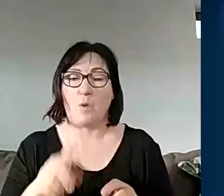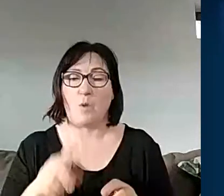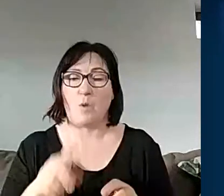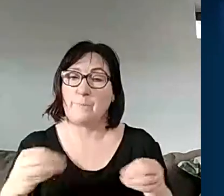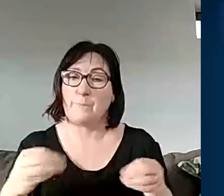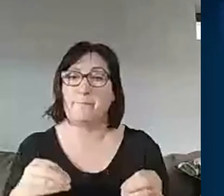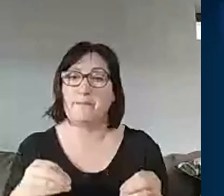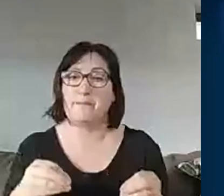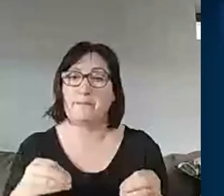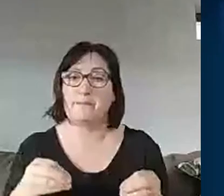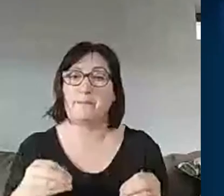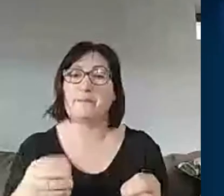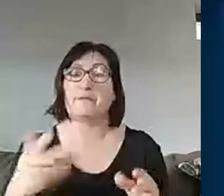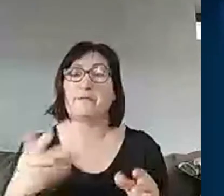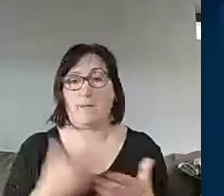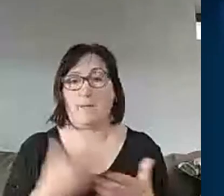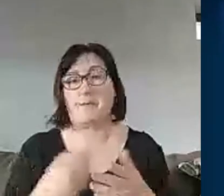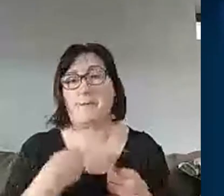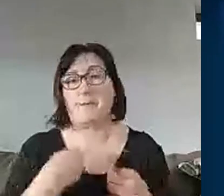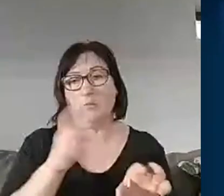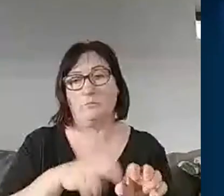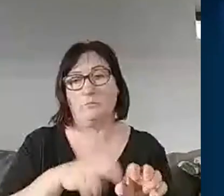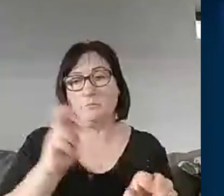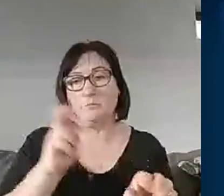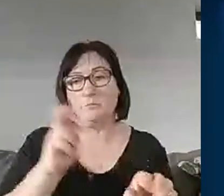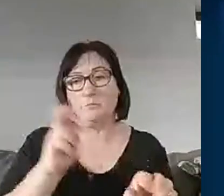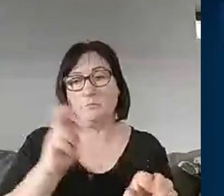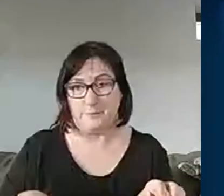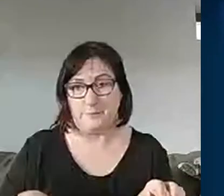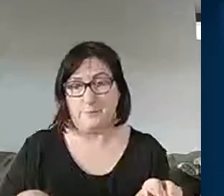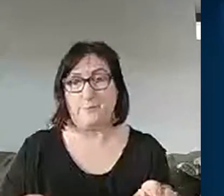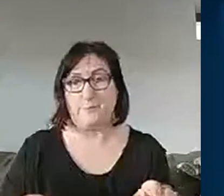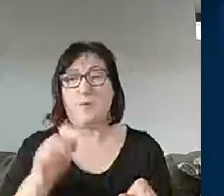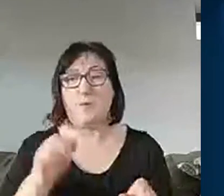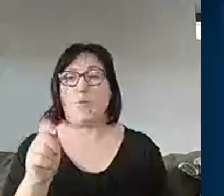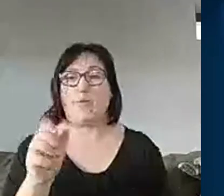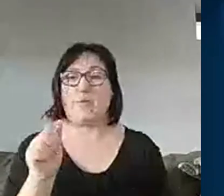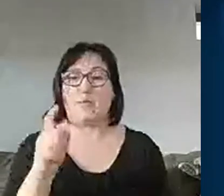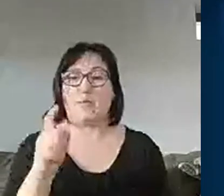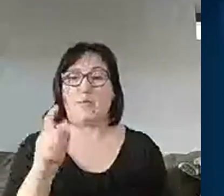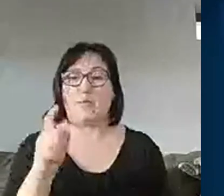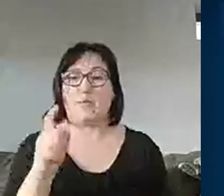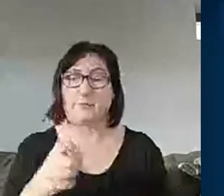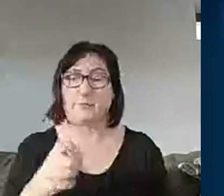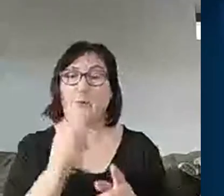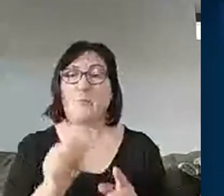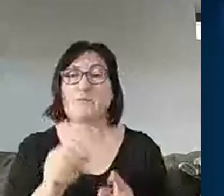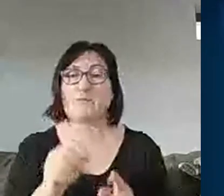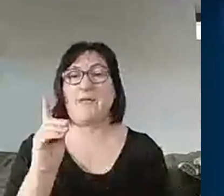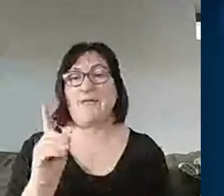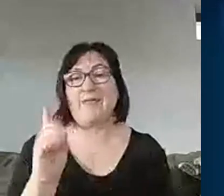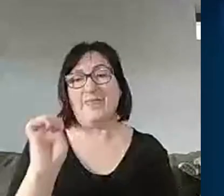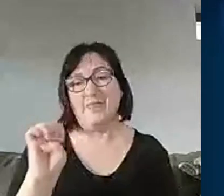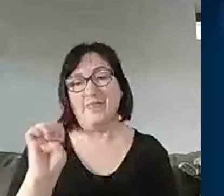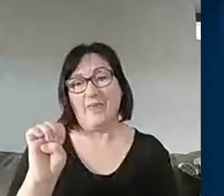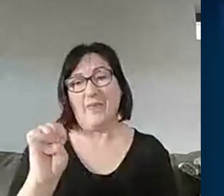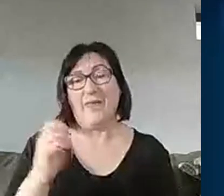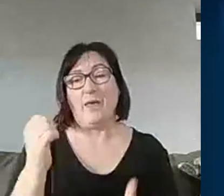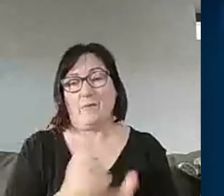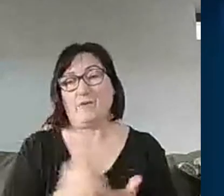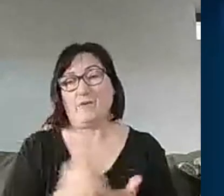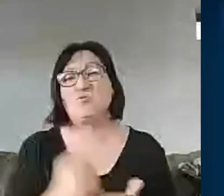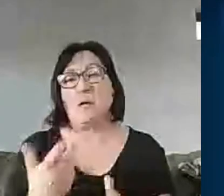voluntary deregistered, or SARS can initiate a compulsory deregistration. In other words, if that that